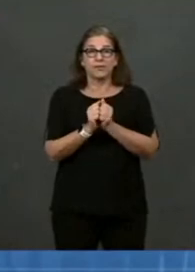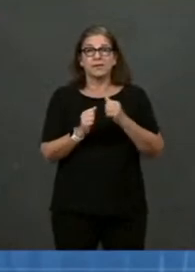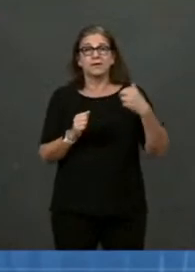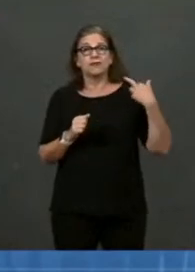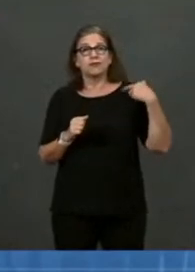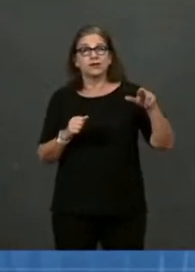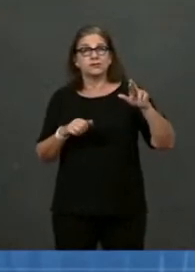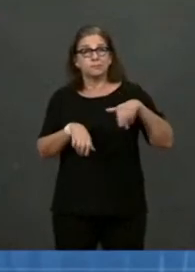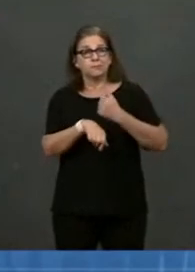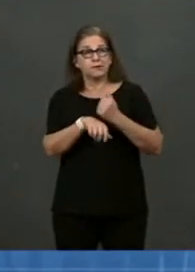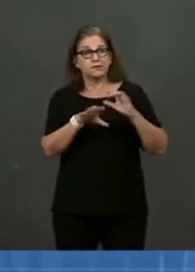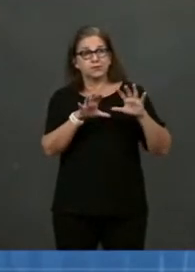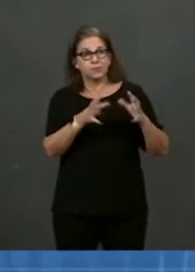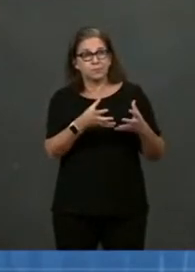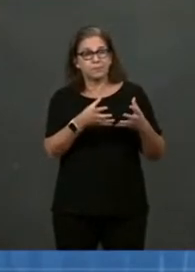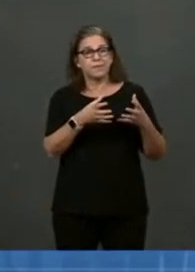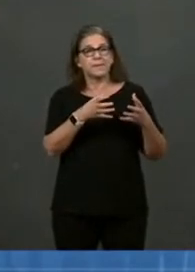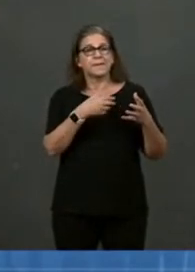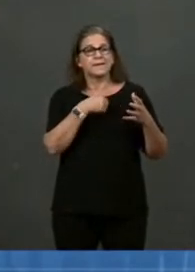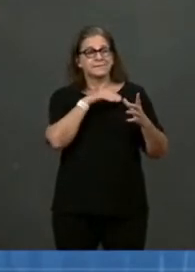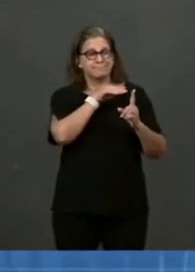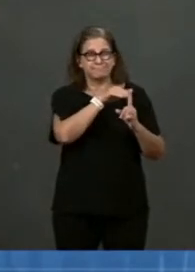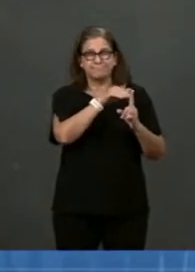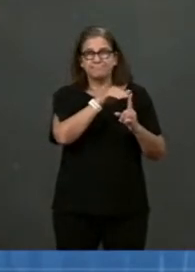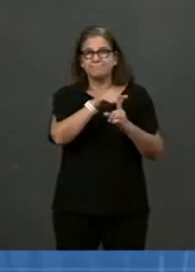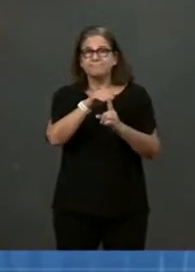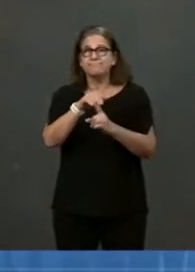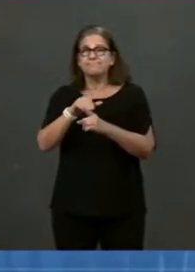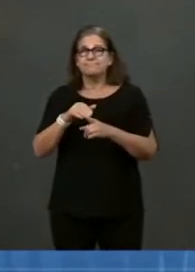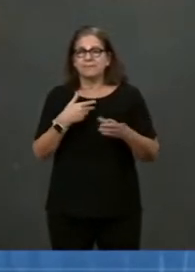who's eligible for boosters and spread the word in their communities.